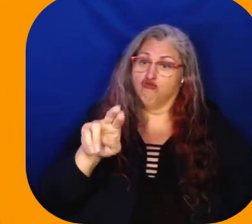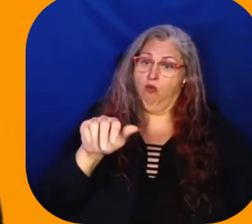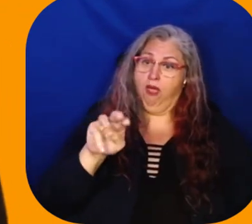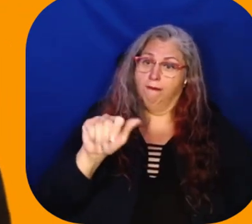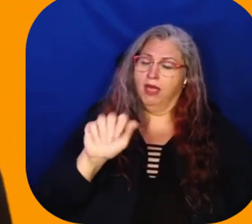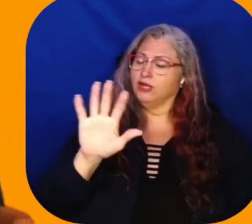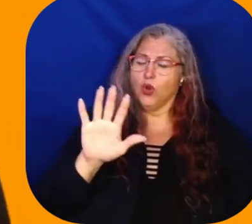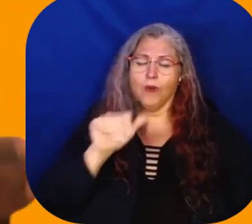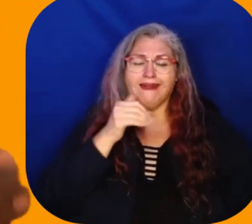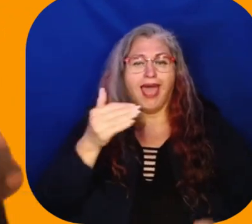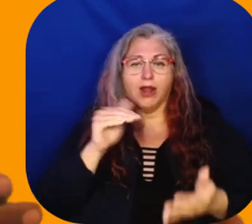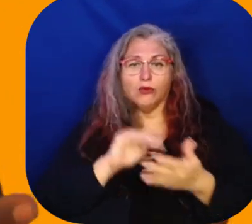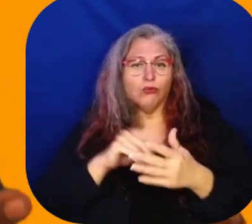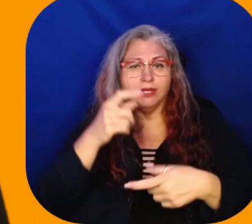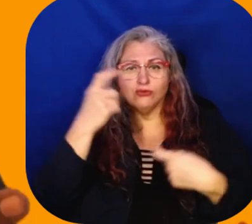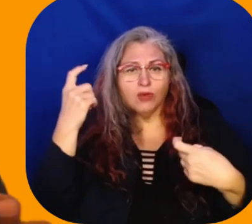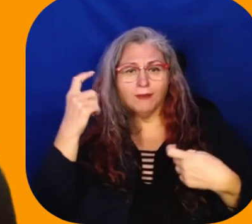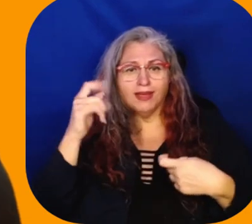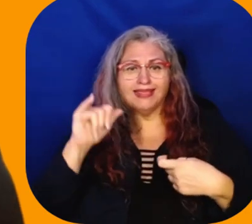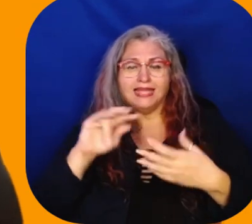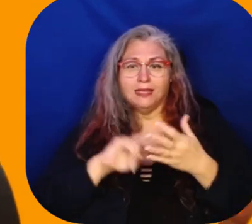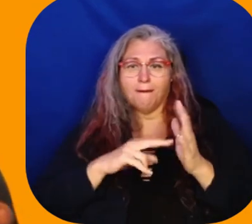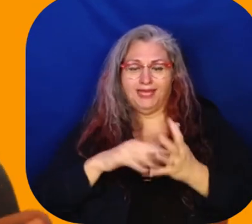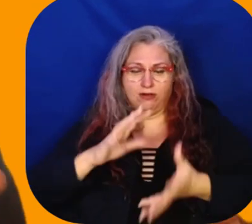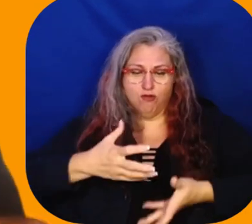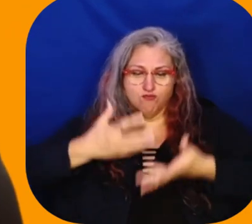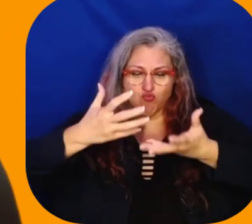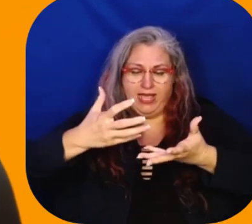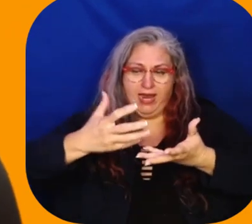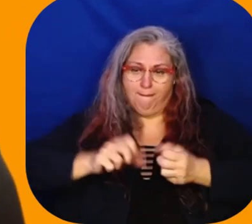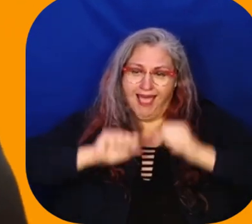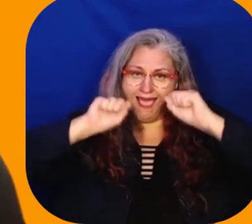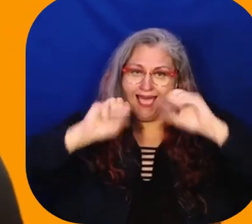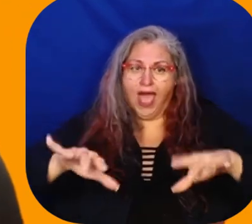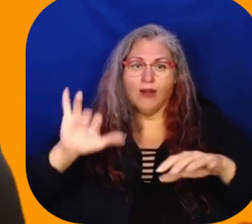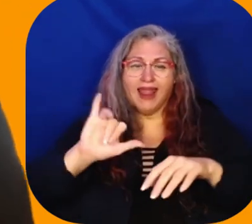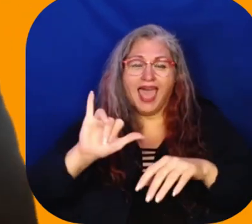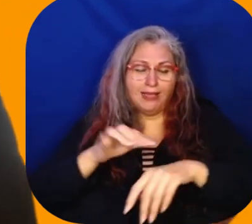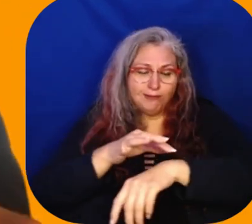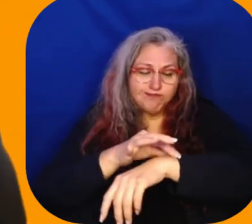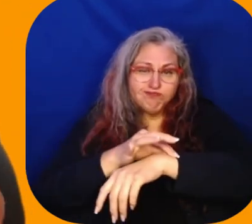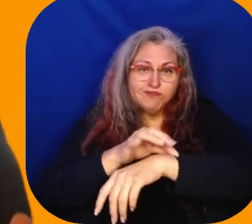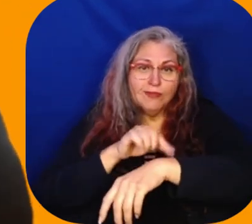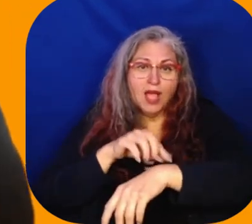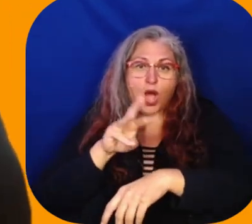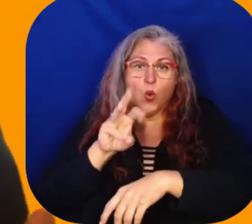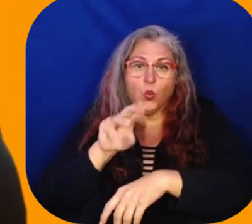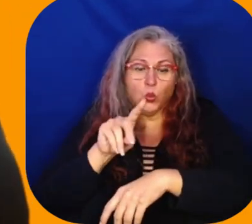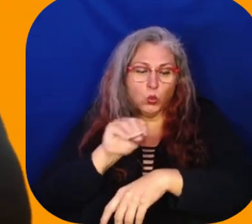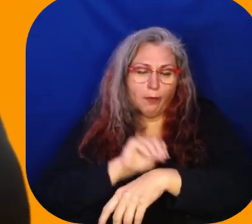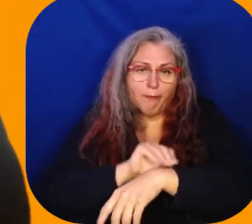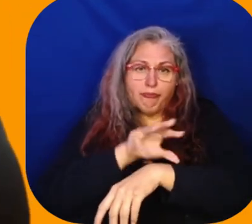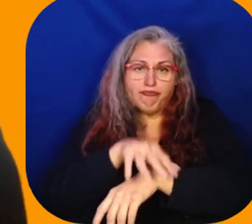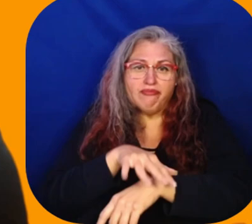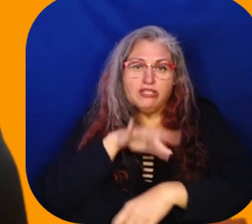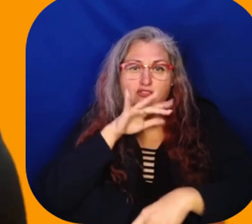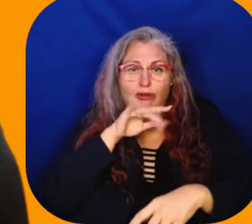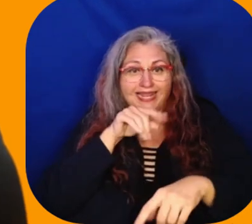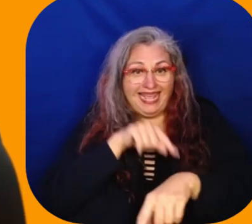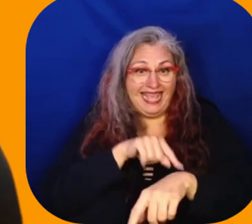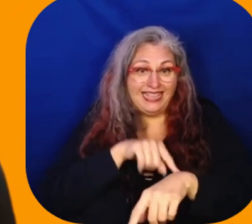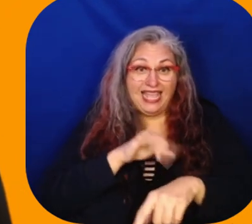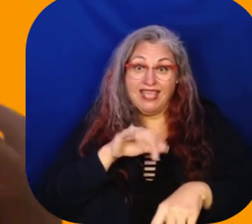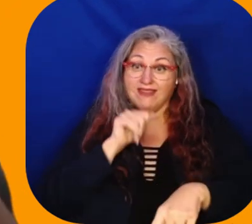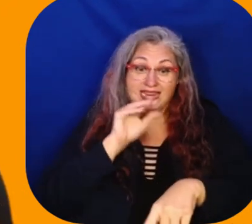re-traumatization. That's bringing it up and out. It's like pus coming out of a wound. You know what I'm saying? Like, it's in there. If it wasn't coming out now, it